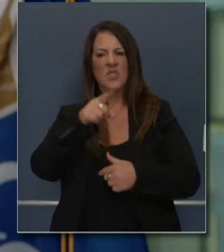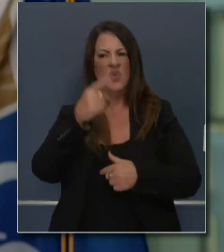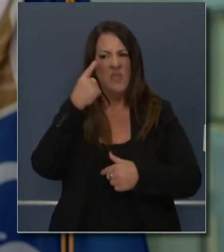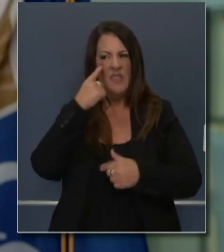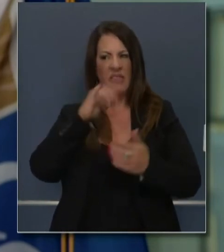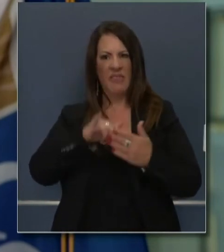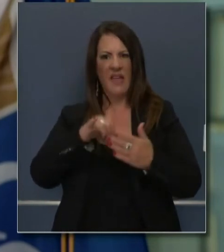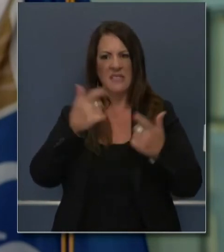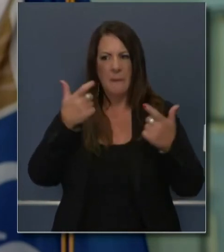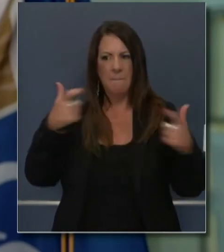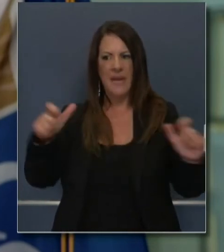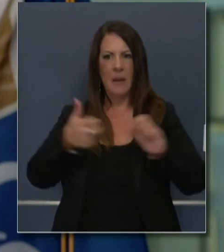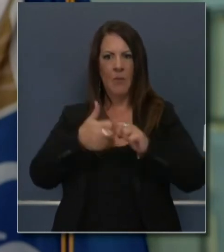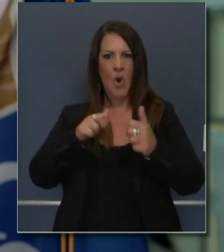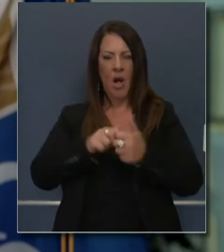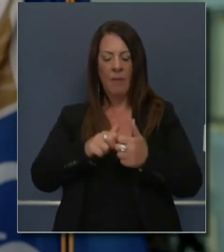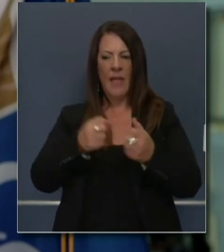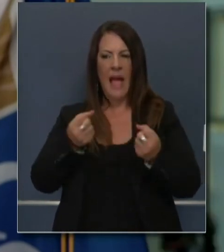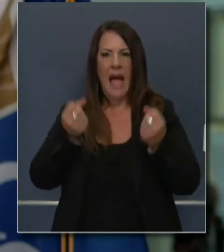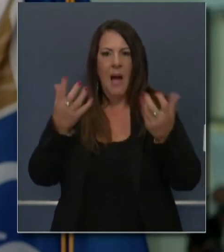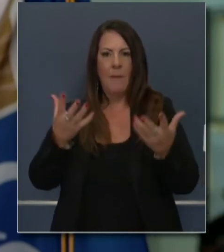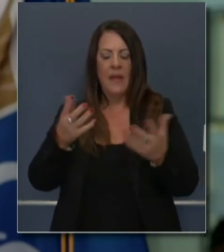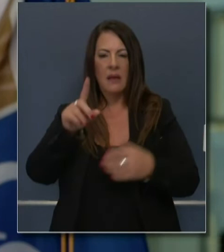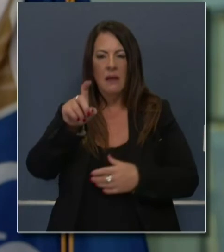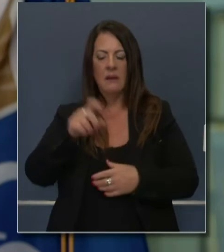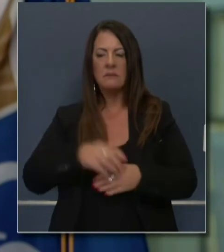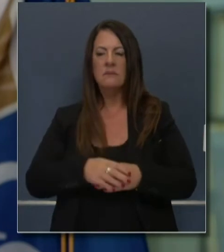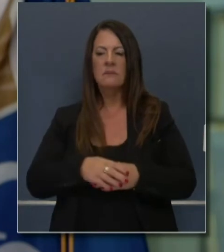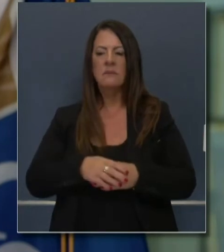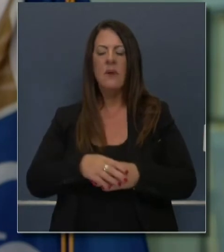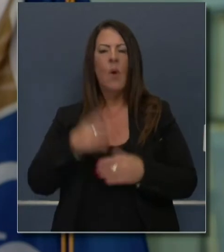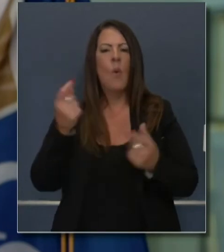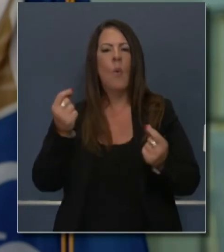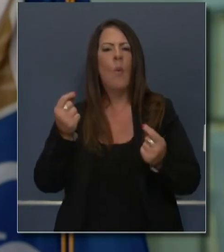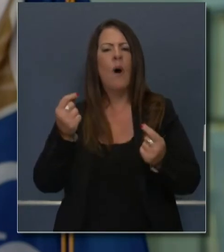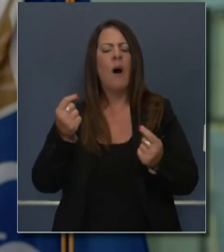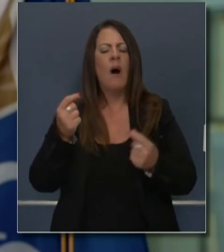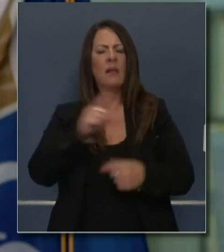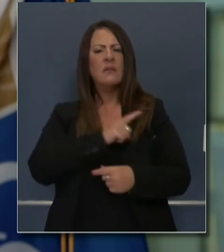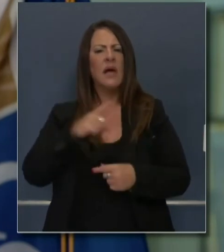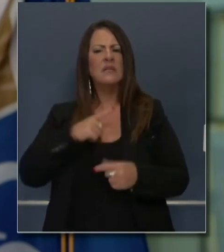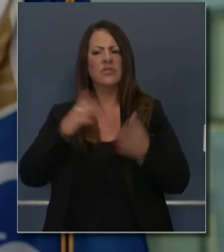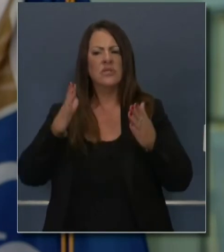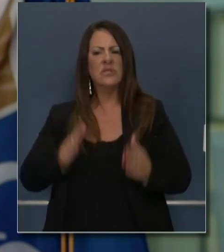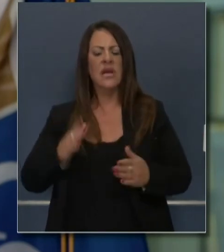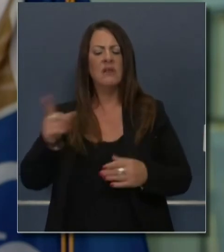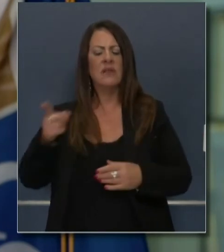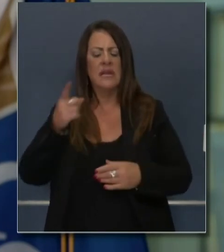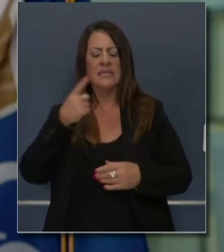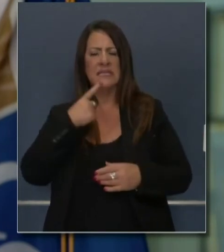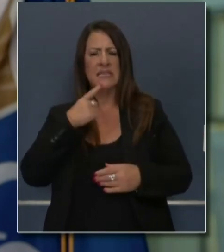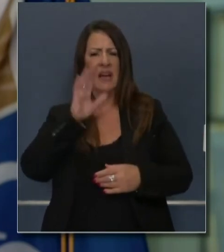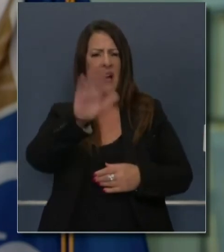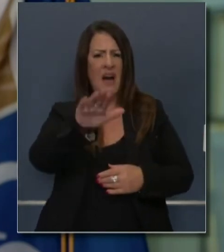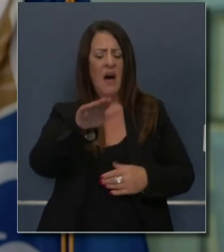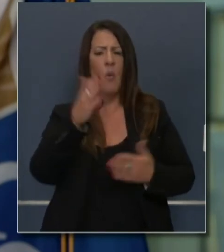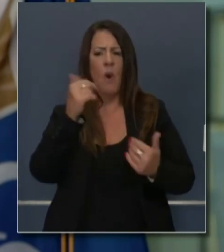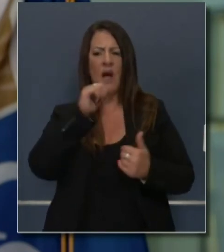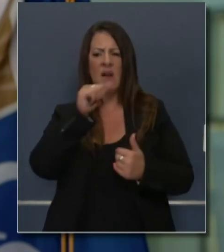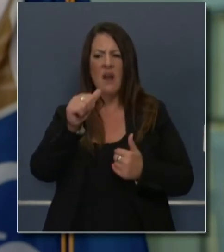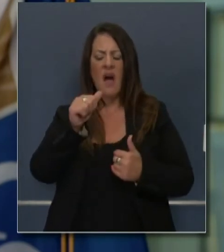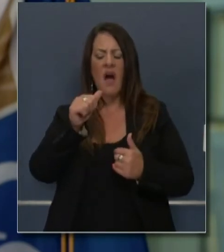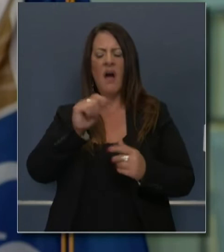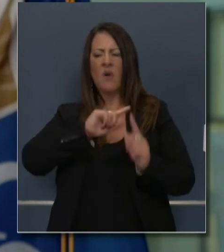fraud may be? And also, what's your reaction to the call from some legislators for a swift emergency audit of EDD to